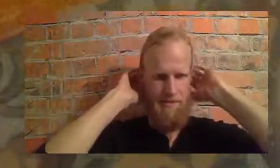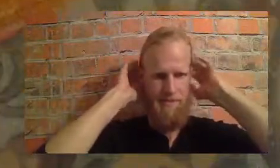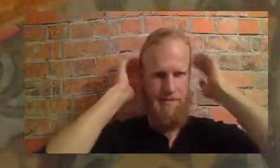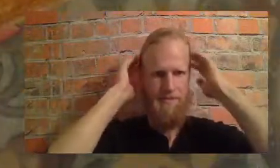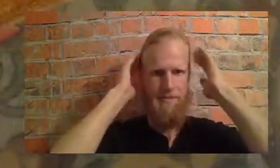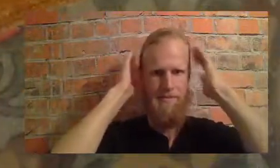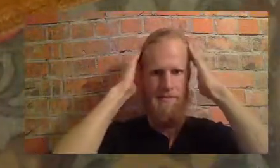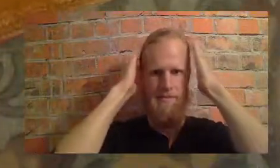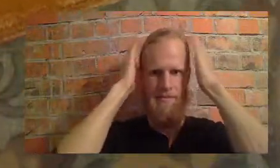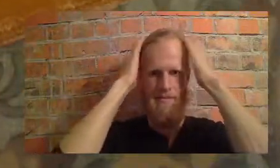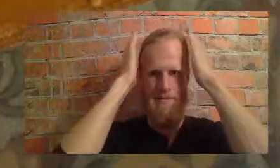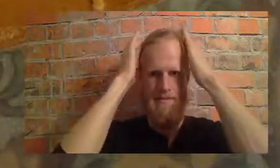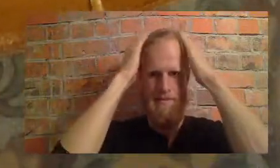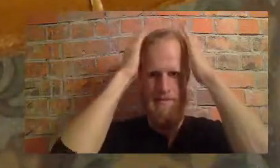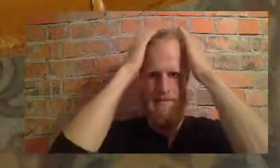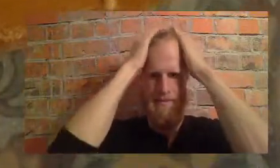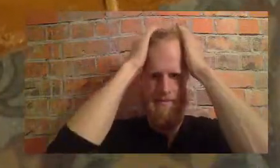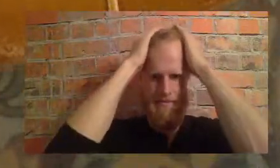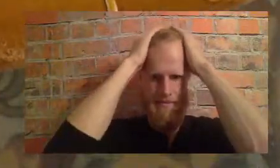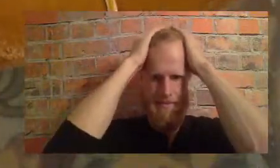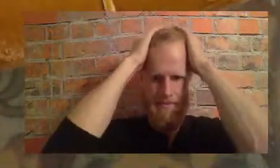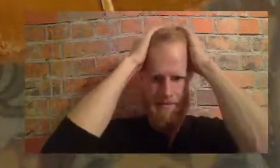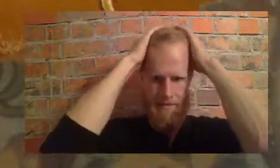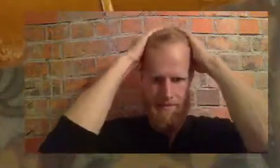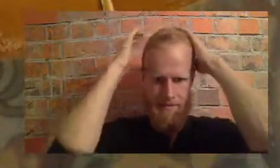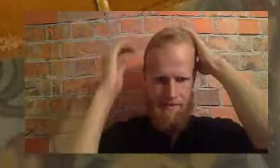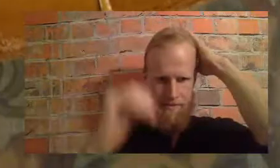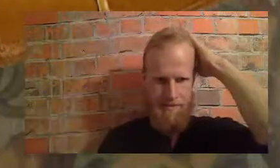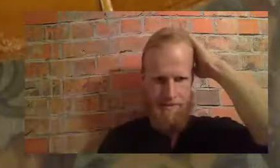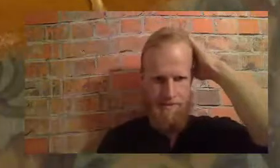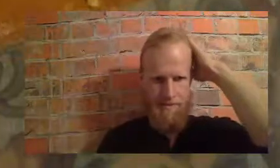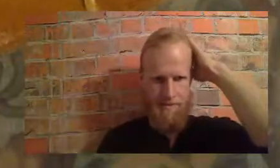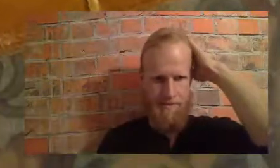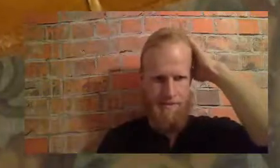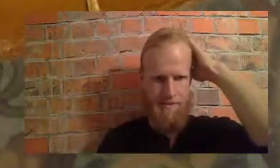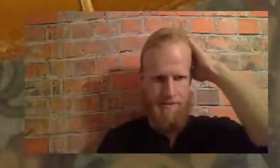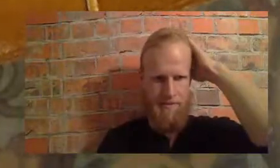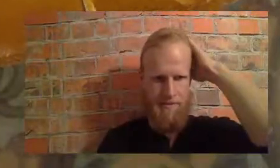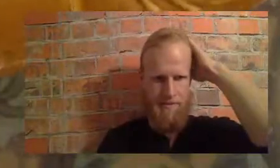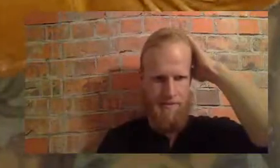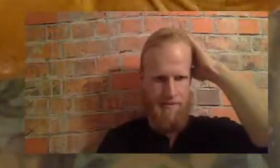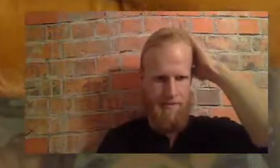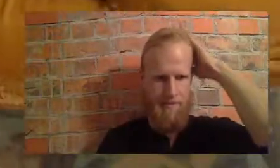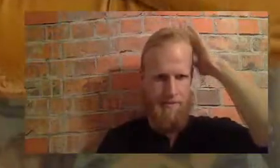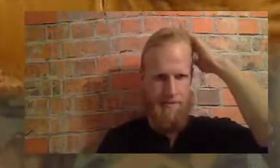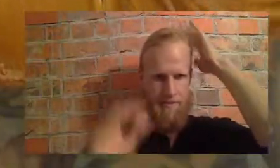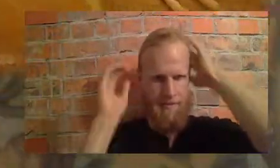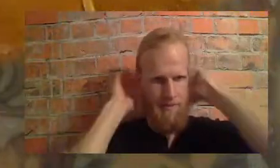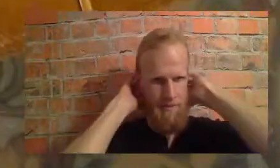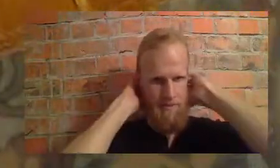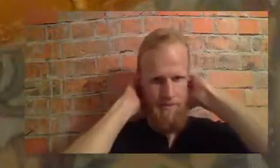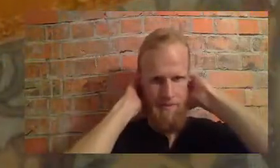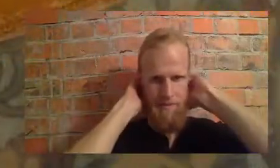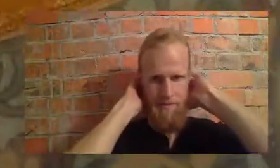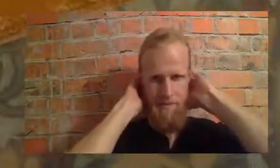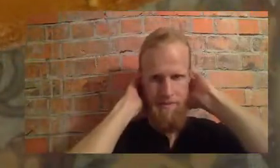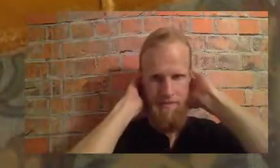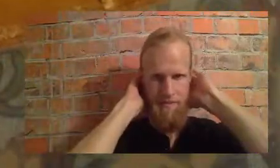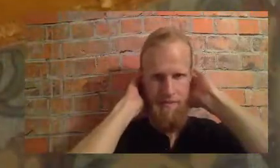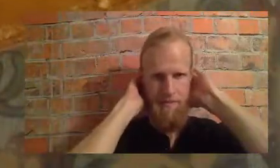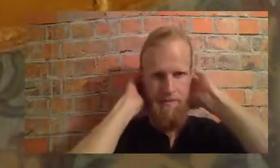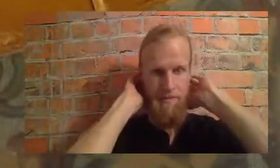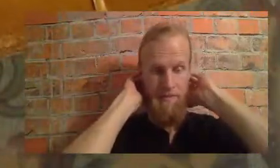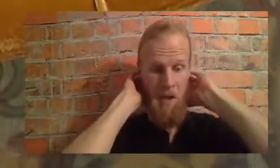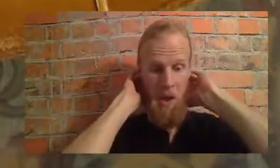of the head and the back of the head. And luckily, that's all it takes. You don't have to believe in EFT for it to work. You just have to